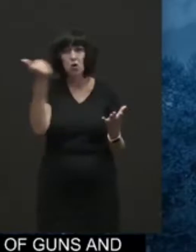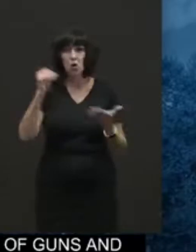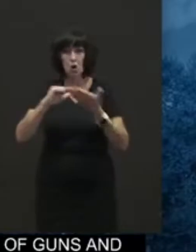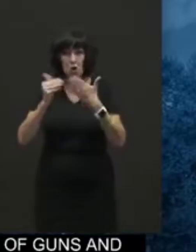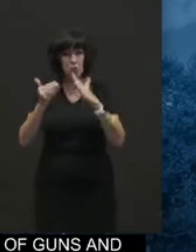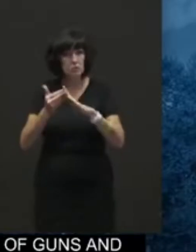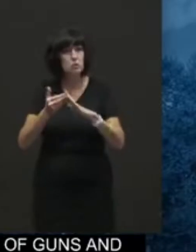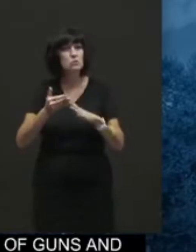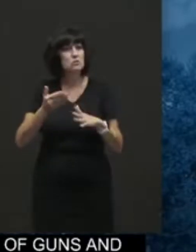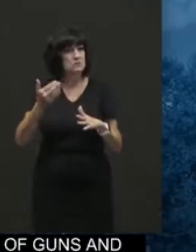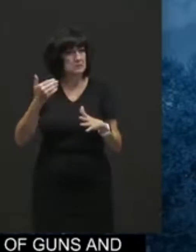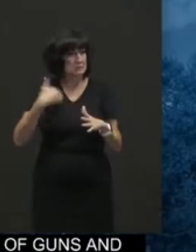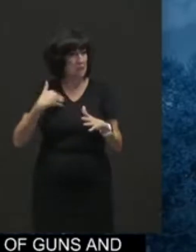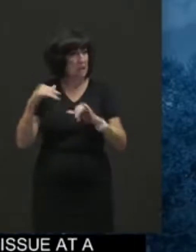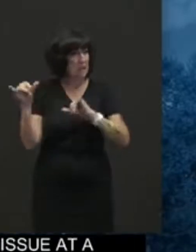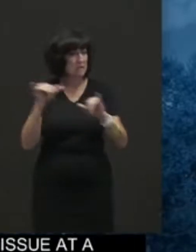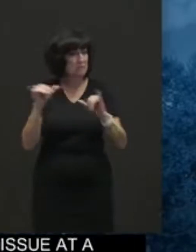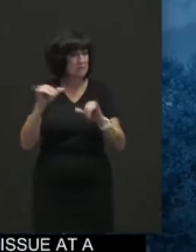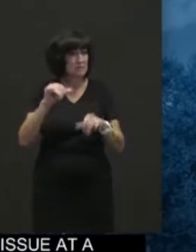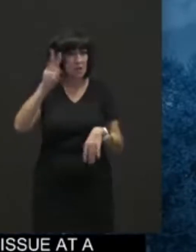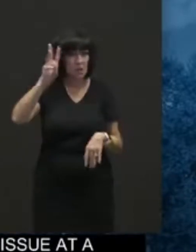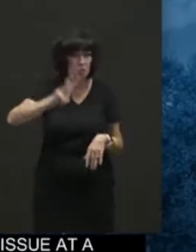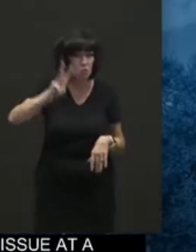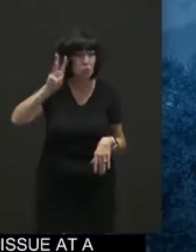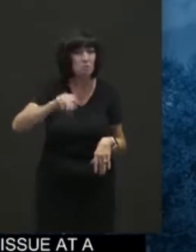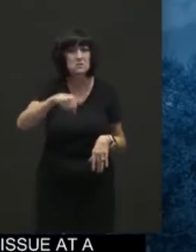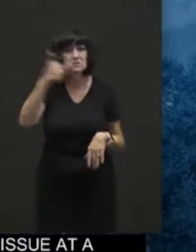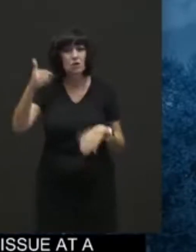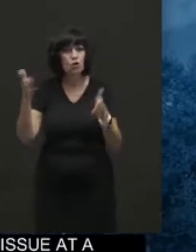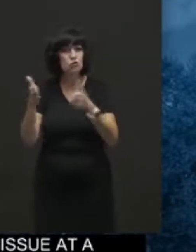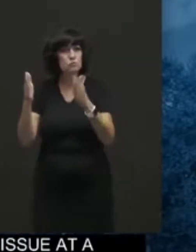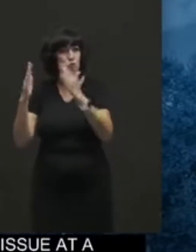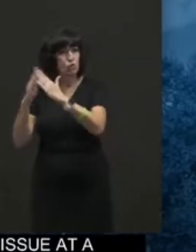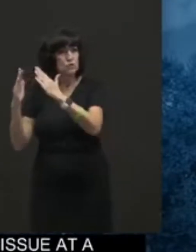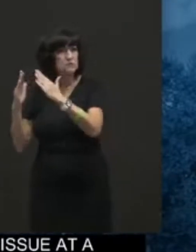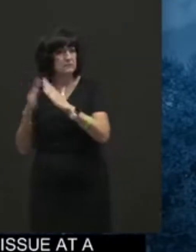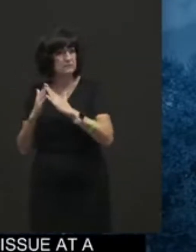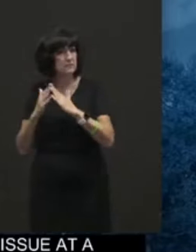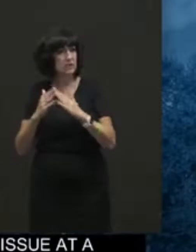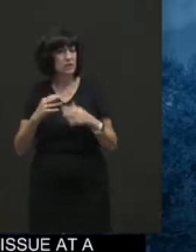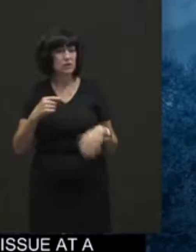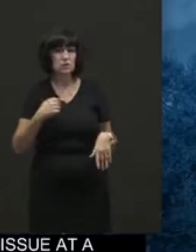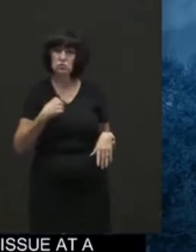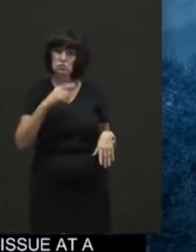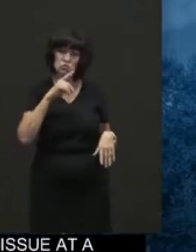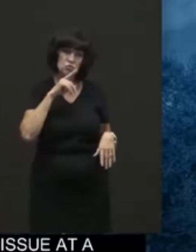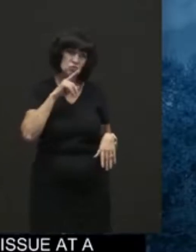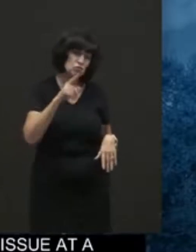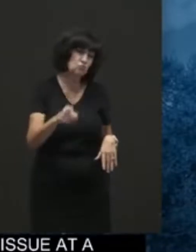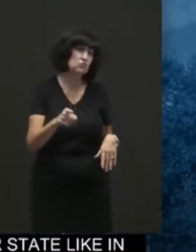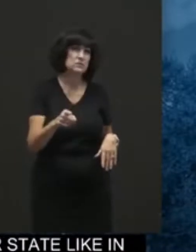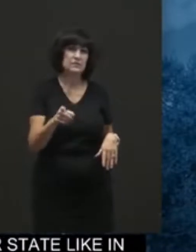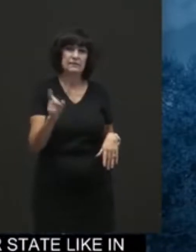in Wilmington and some of the smaller towns across Delaware. And we really feel like we've got to get